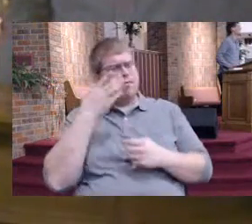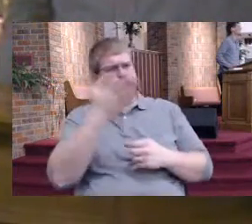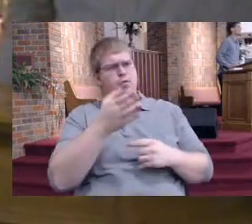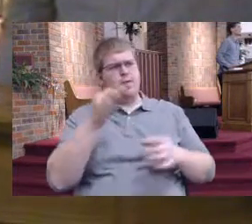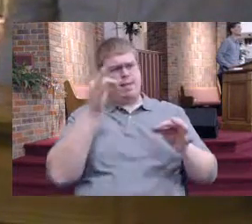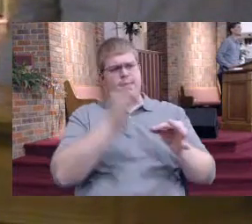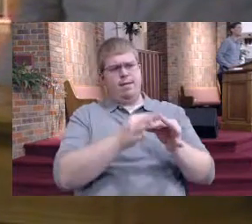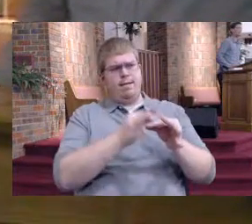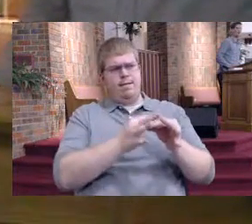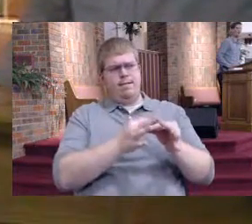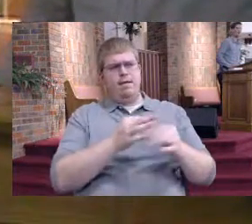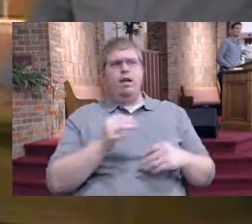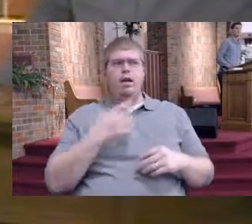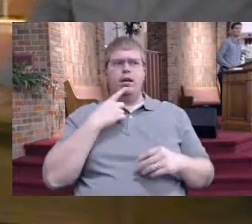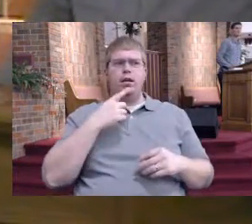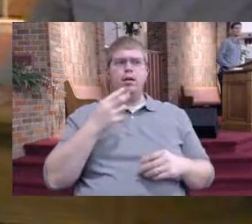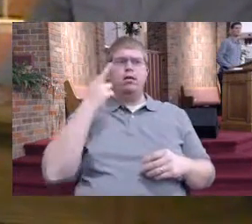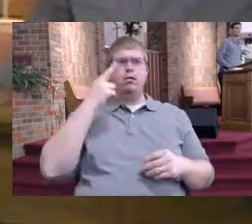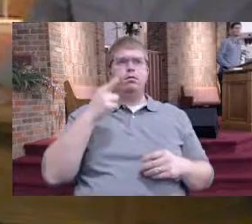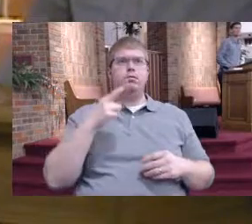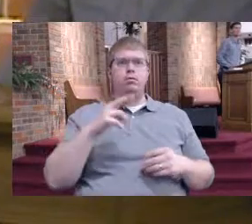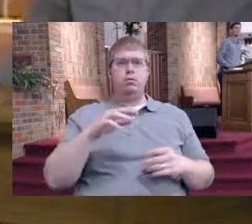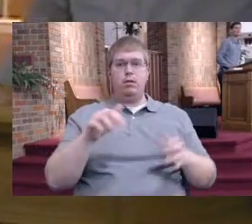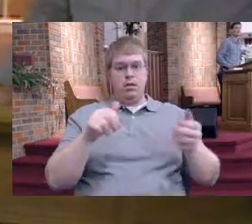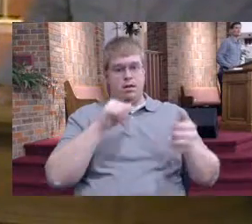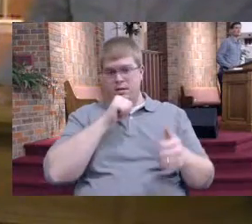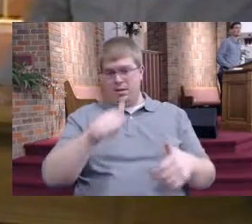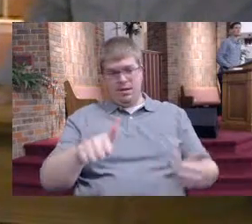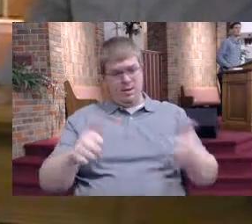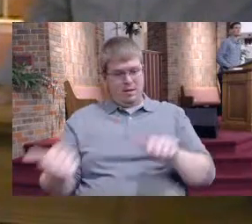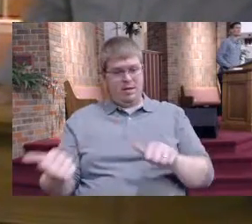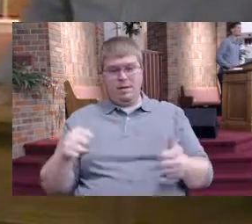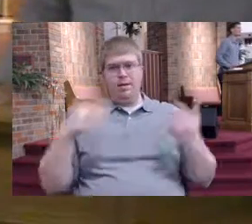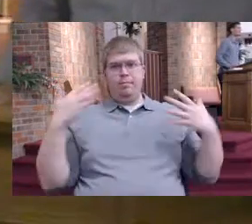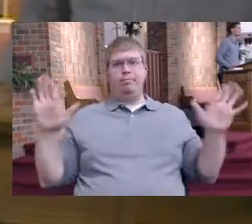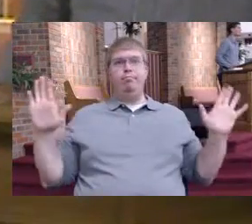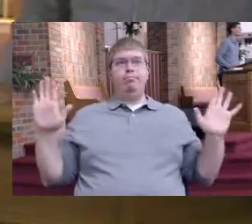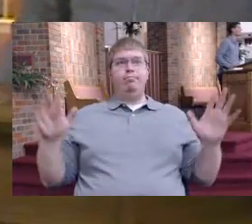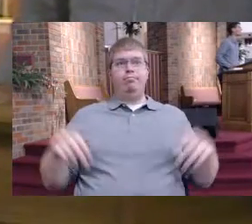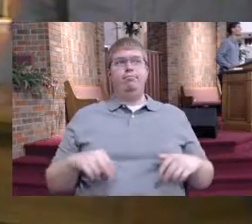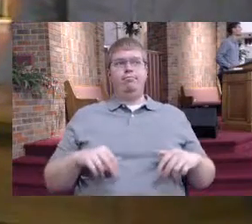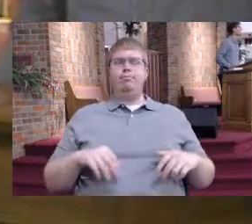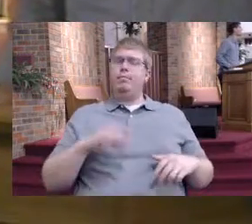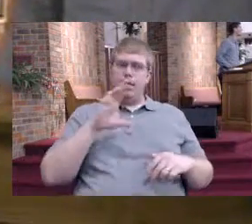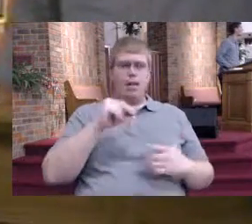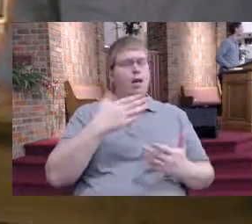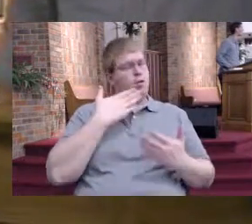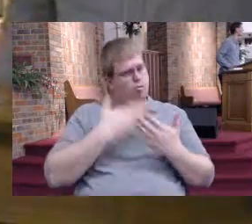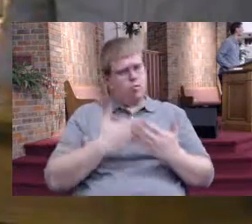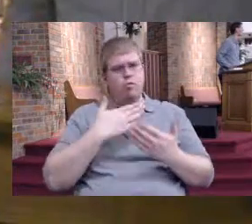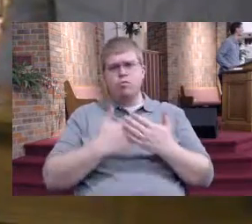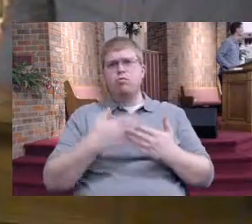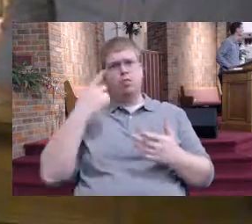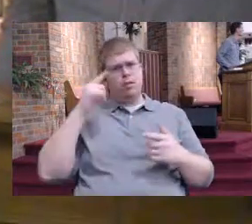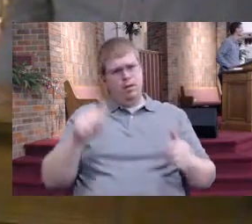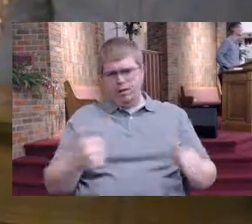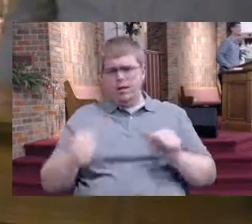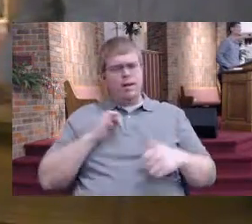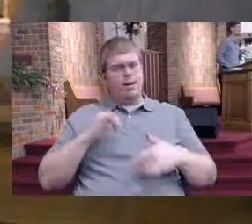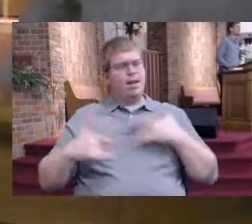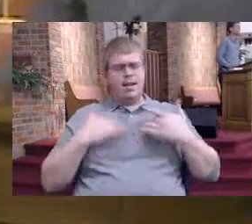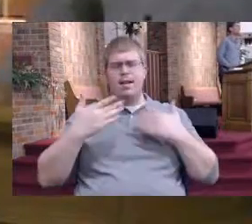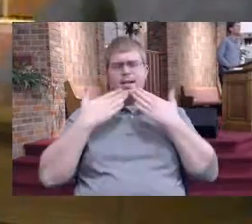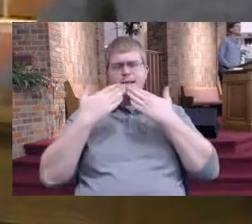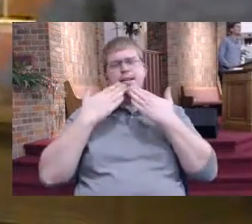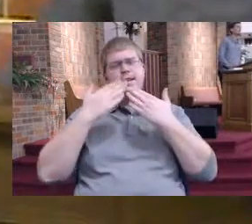you know, it doesn't end at baptism. You know, baptism, we certainly thank God for those days and we're excited about those days, but